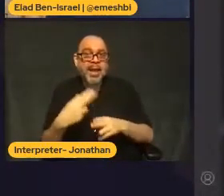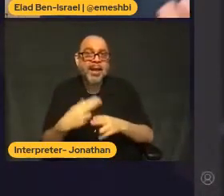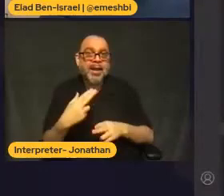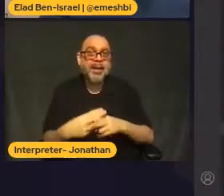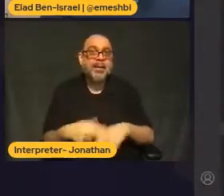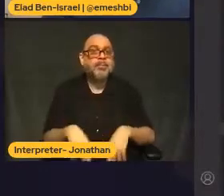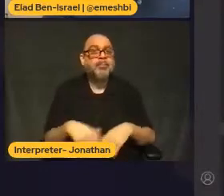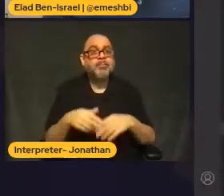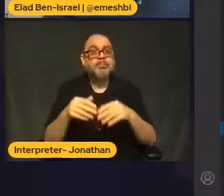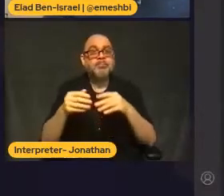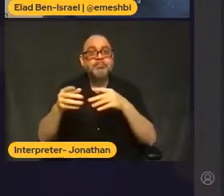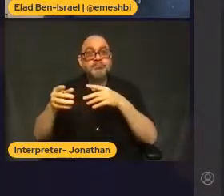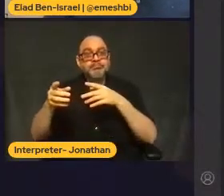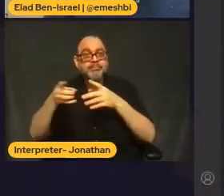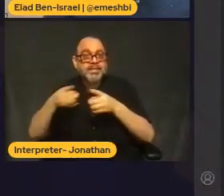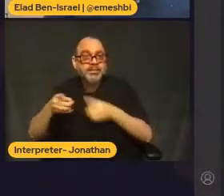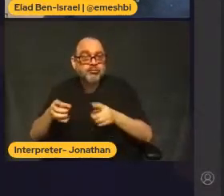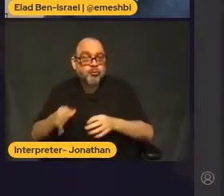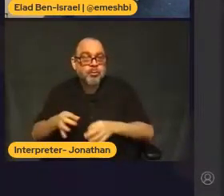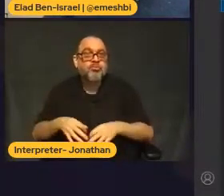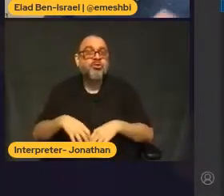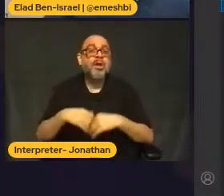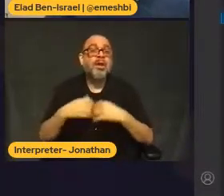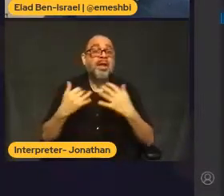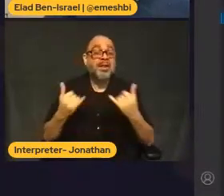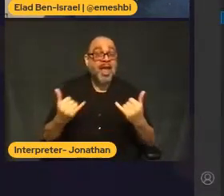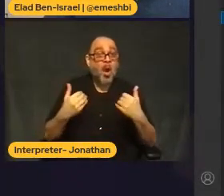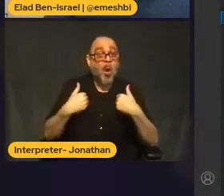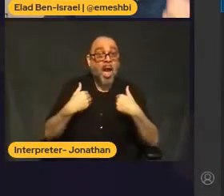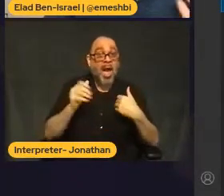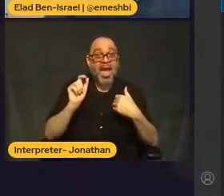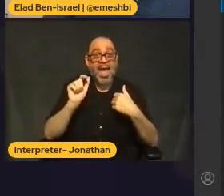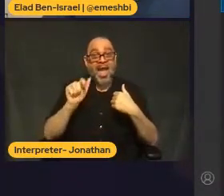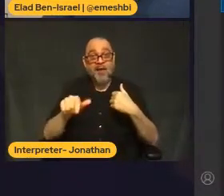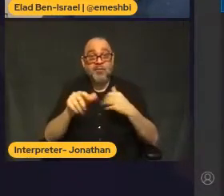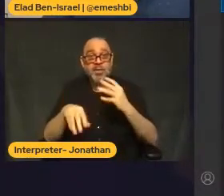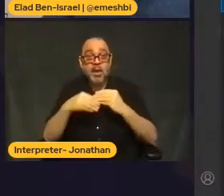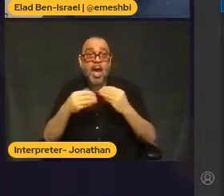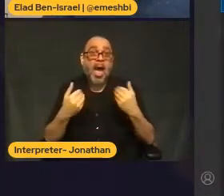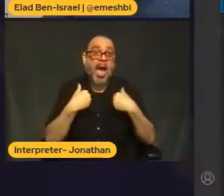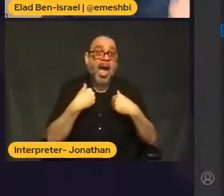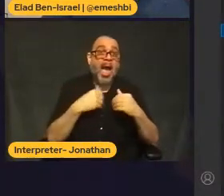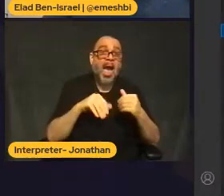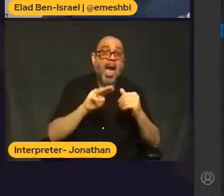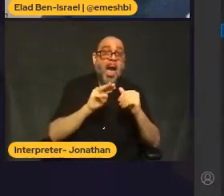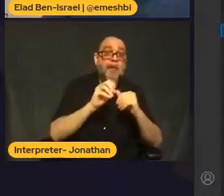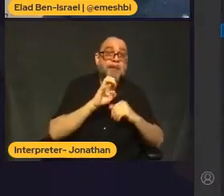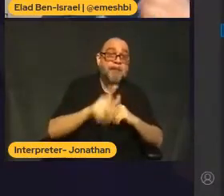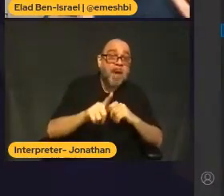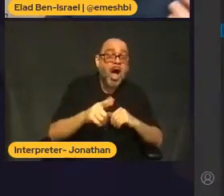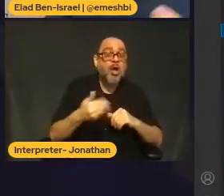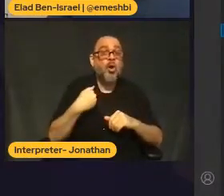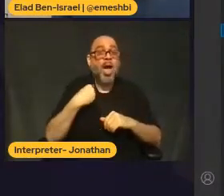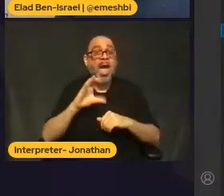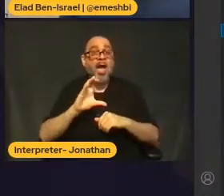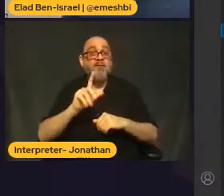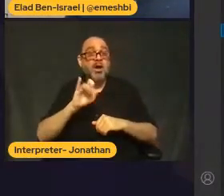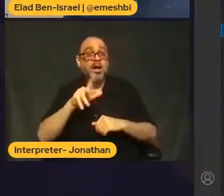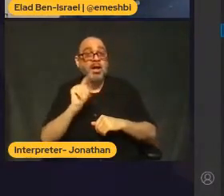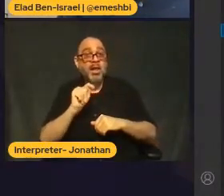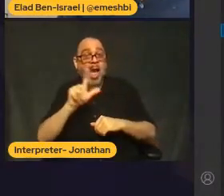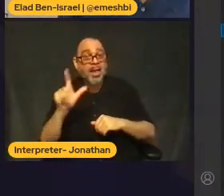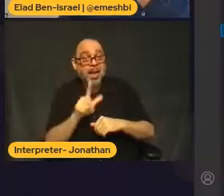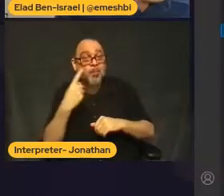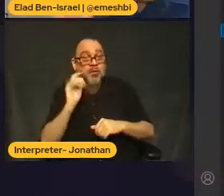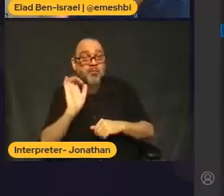I've added this project thing, and now I have this like model. I have a client library for it. I have a project